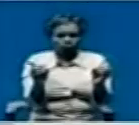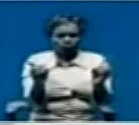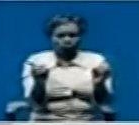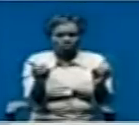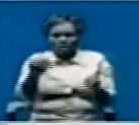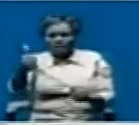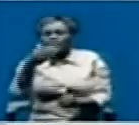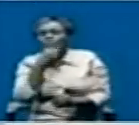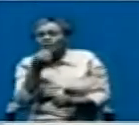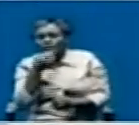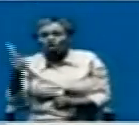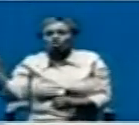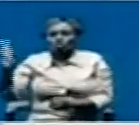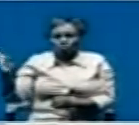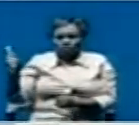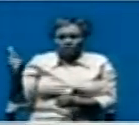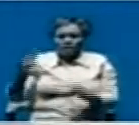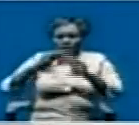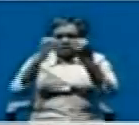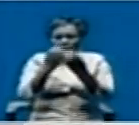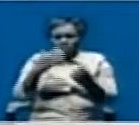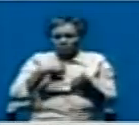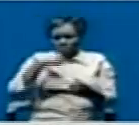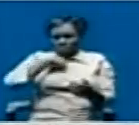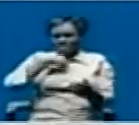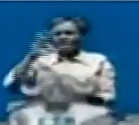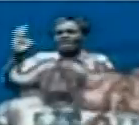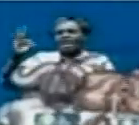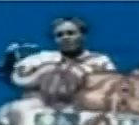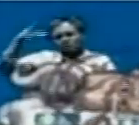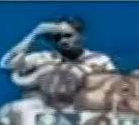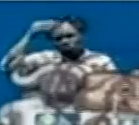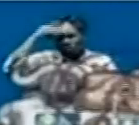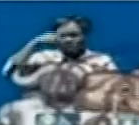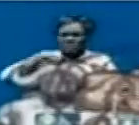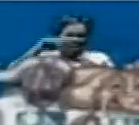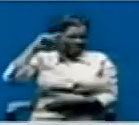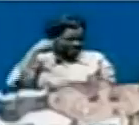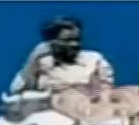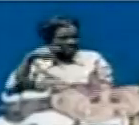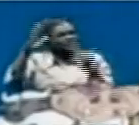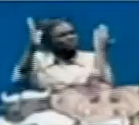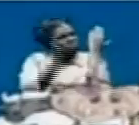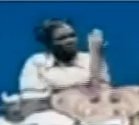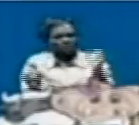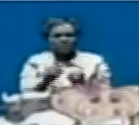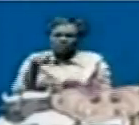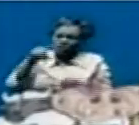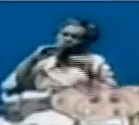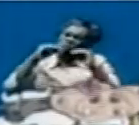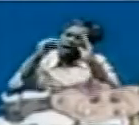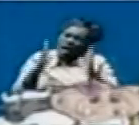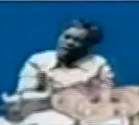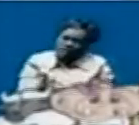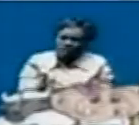Mr. Robinson, in his class, I was an F student, but I finally figured out I wasn't a bad student, he was a bad teacher.